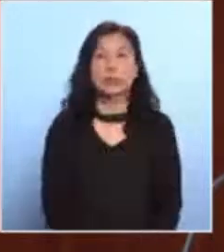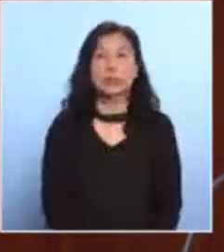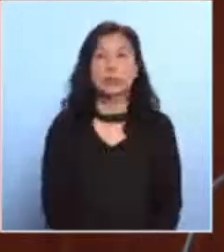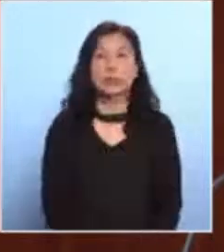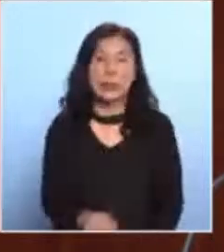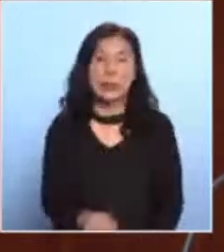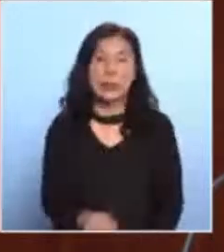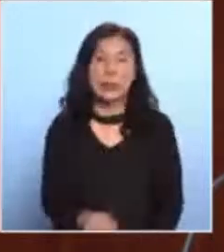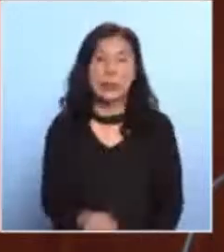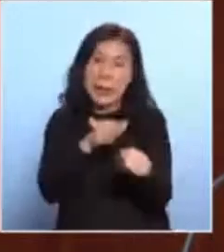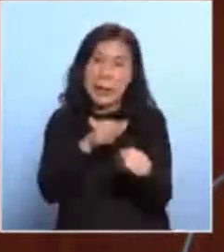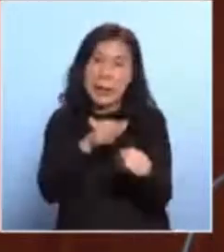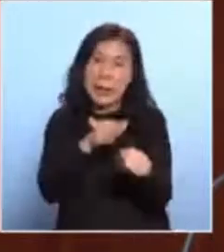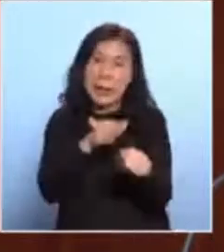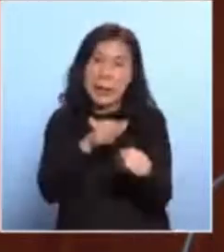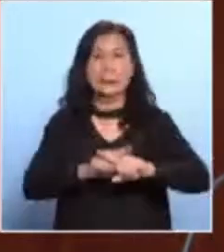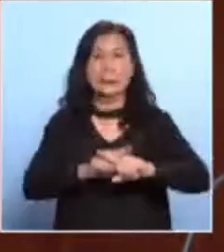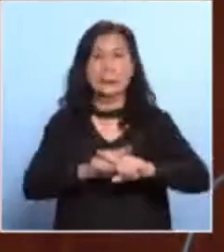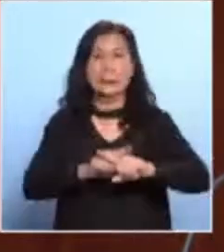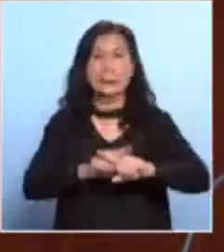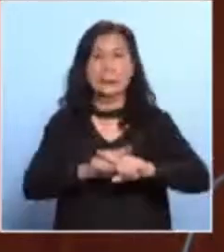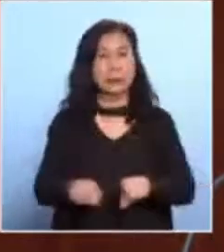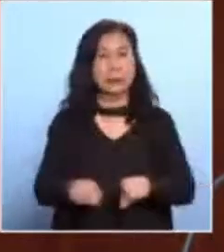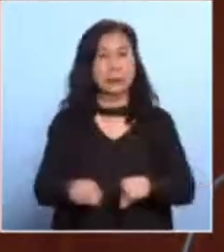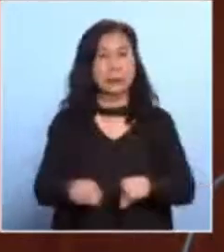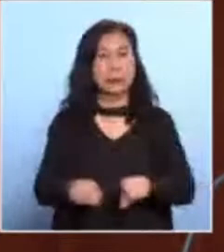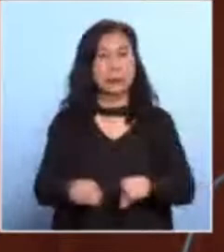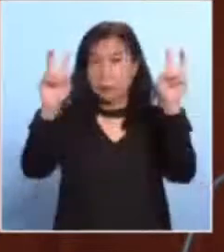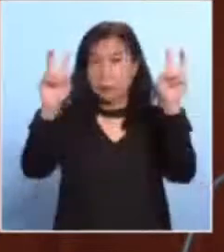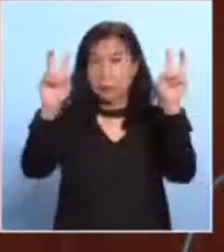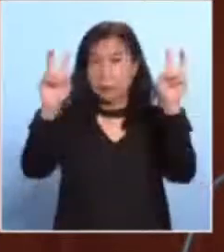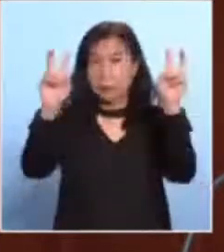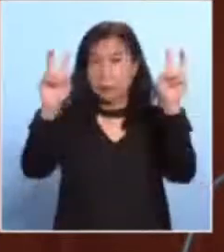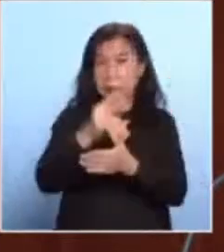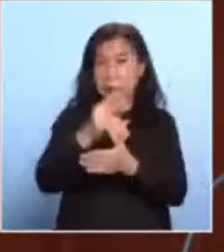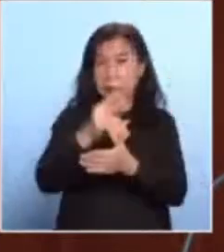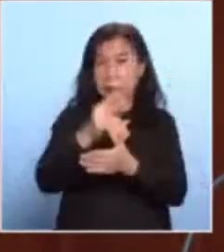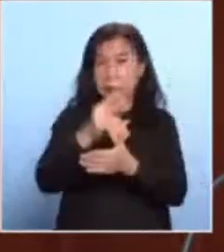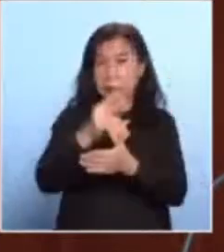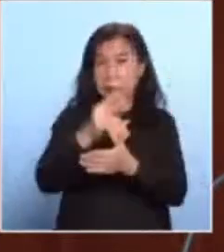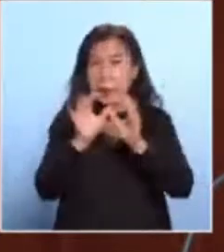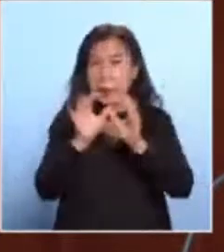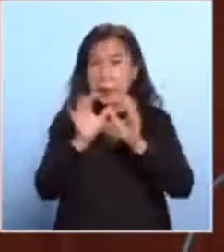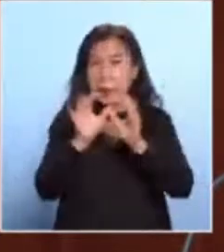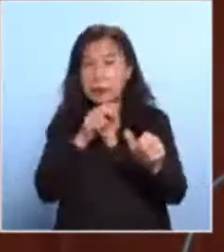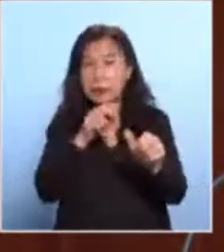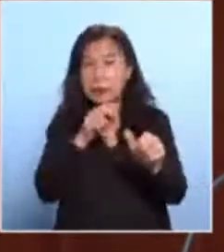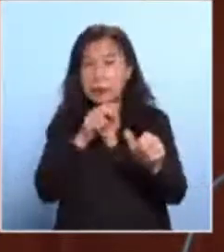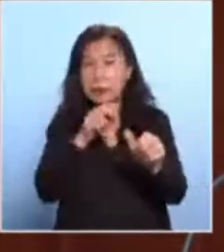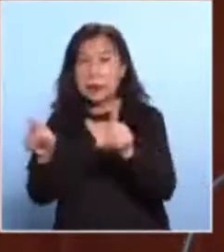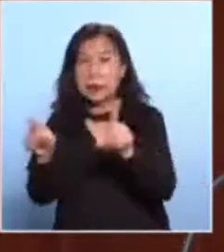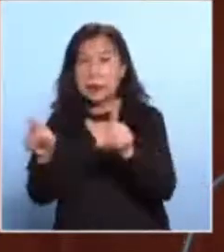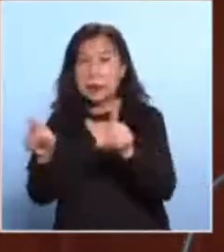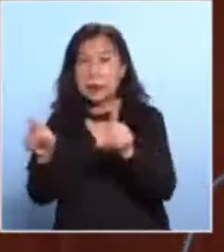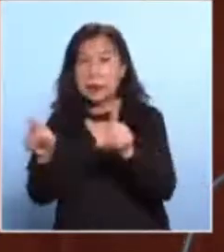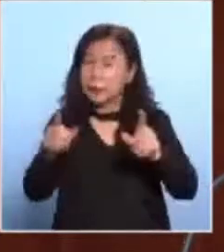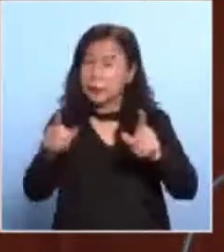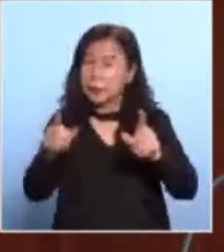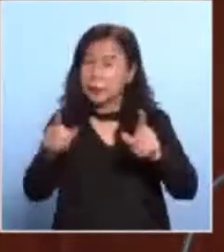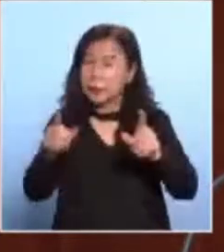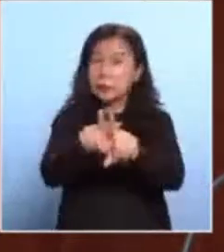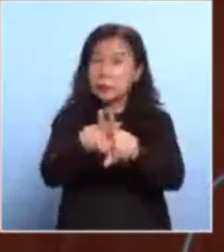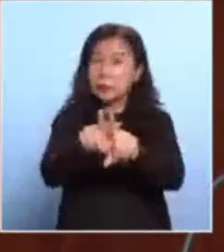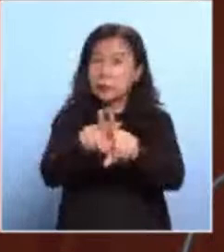themselves. In the second year, under the theme of Walk with Carers, publicity will emphasize standing